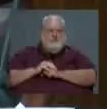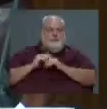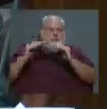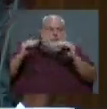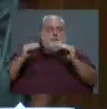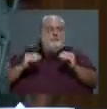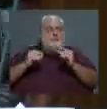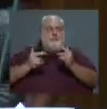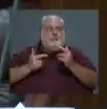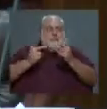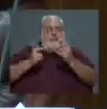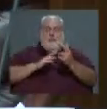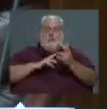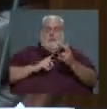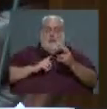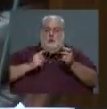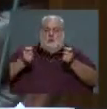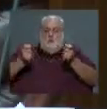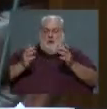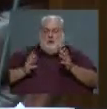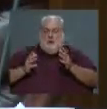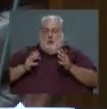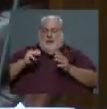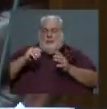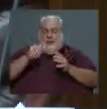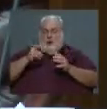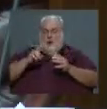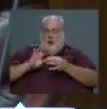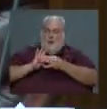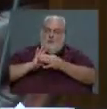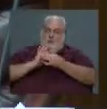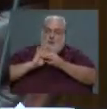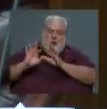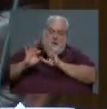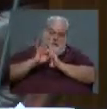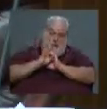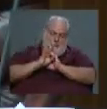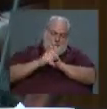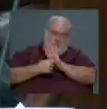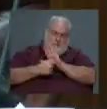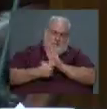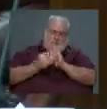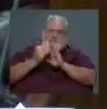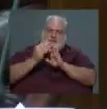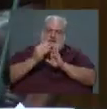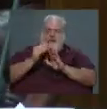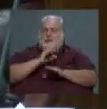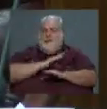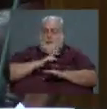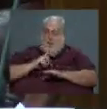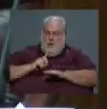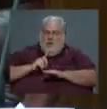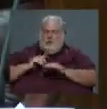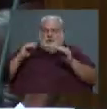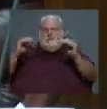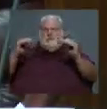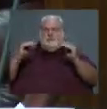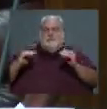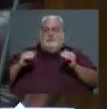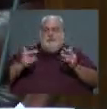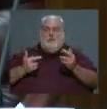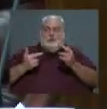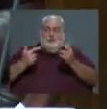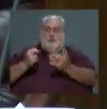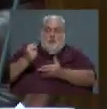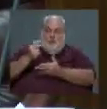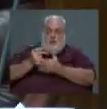a resolution to make Board of Directors and Mayoral Liaison Member appointments to represent the City of Little Rock Boards and Commissions, and for the purposes, a